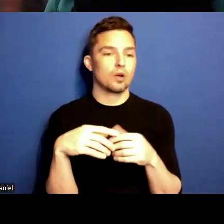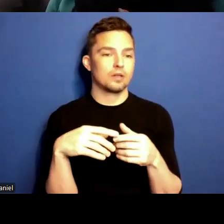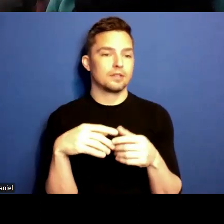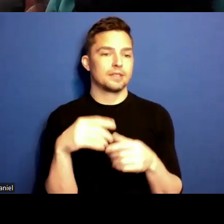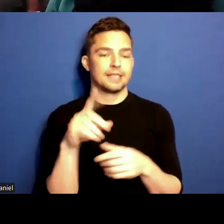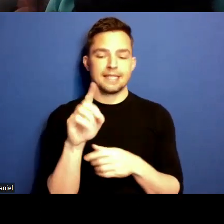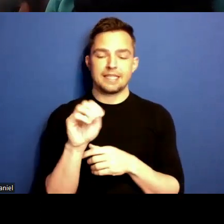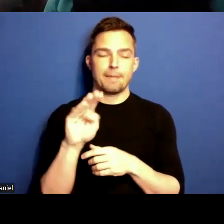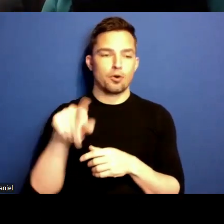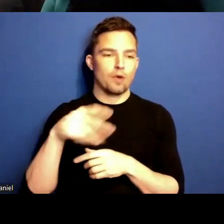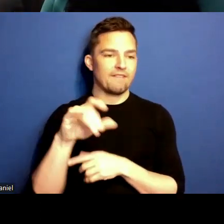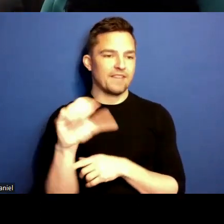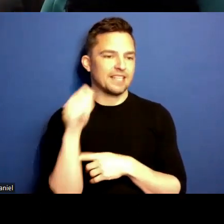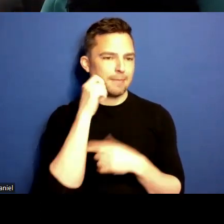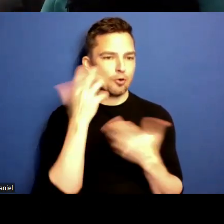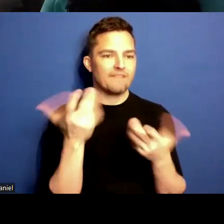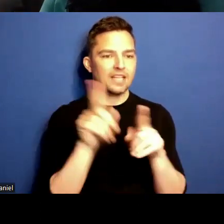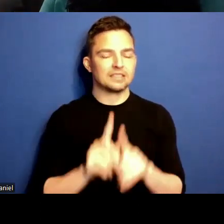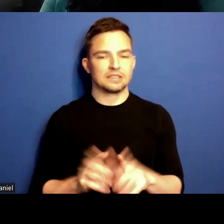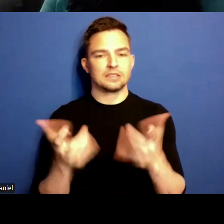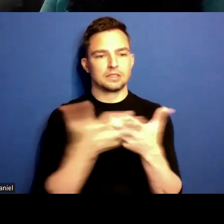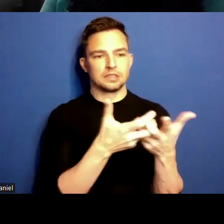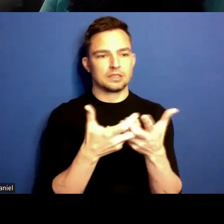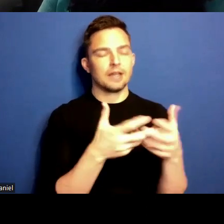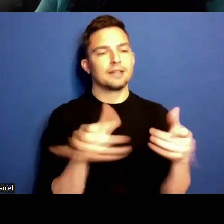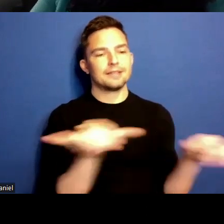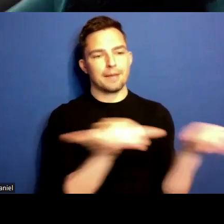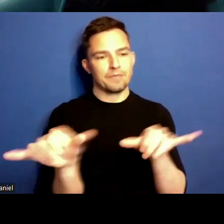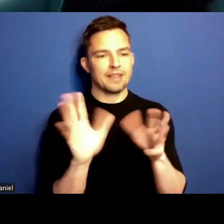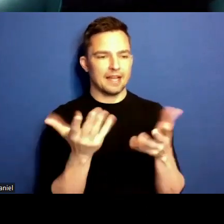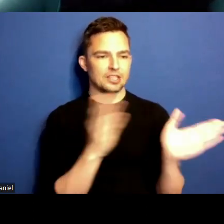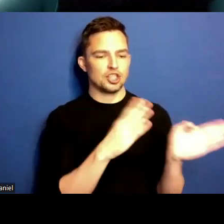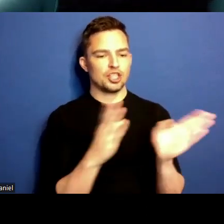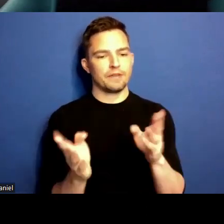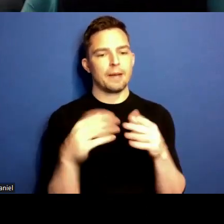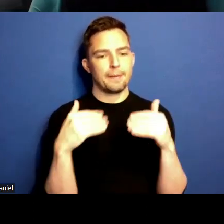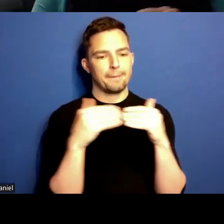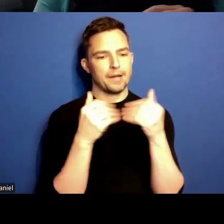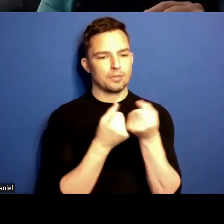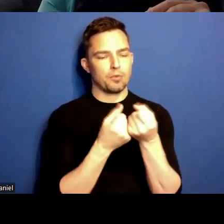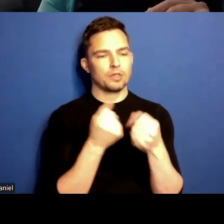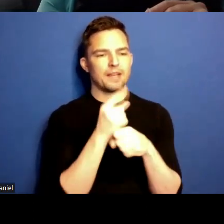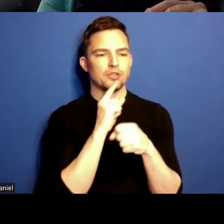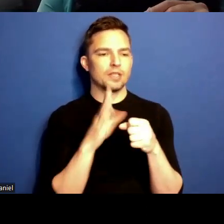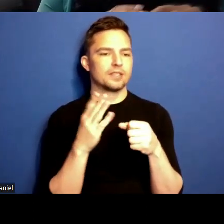and that can really shift peer support to really work at its very